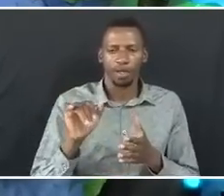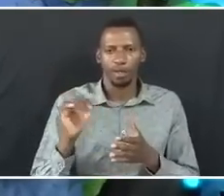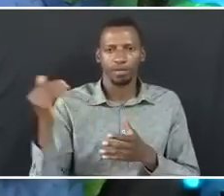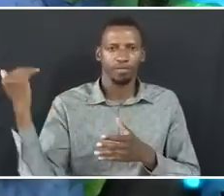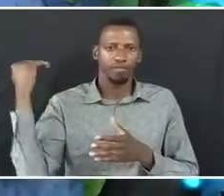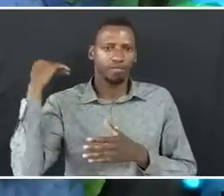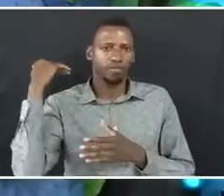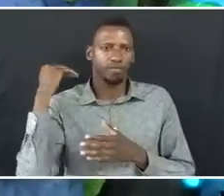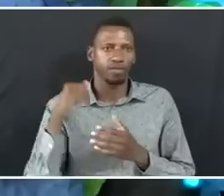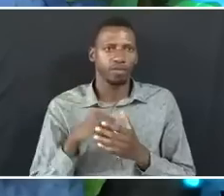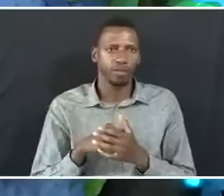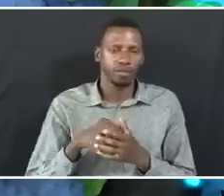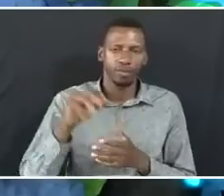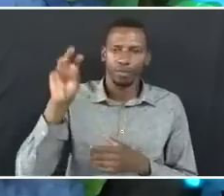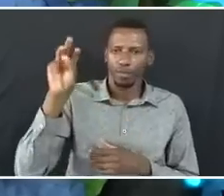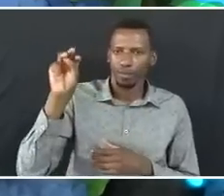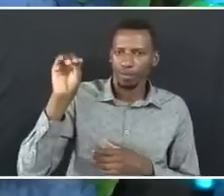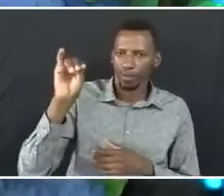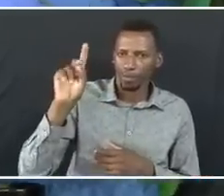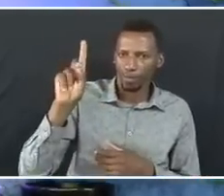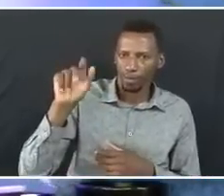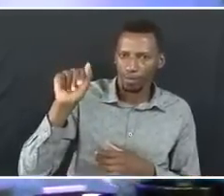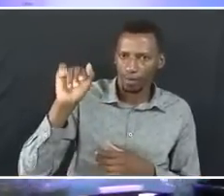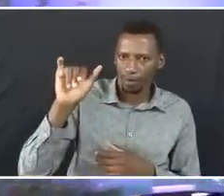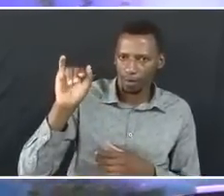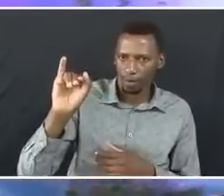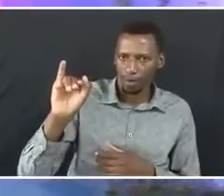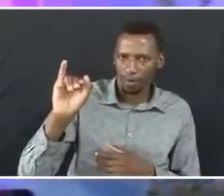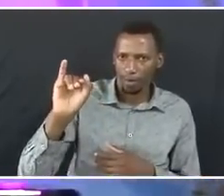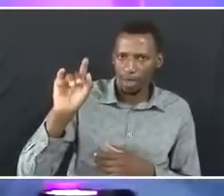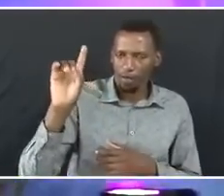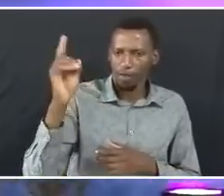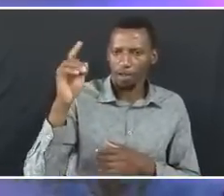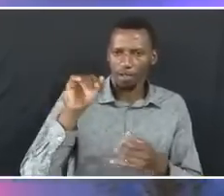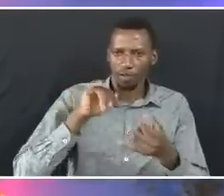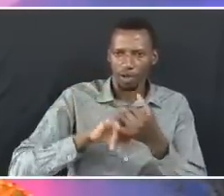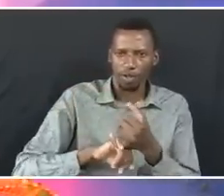This is Mikai, and this is, I'm sorry,